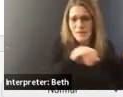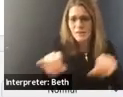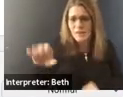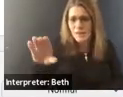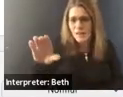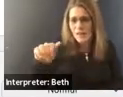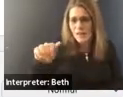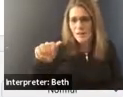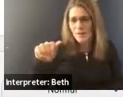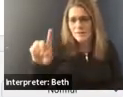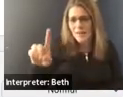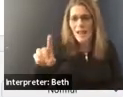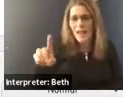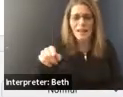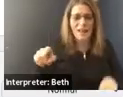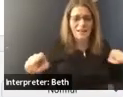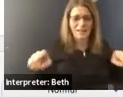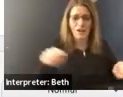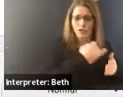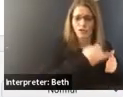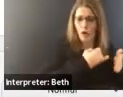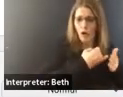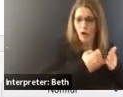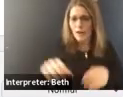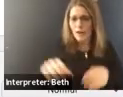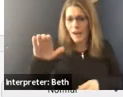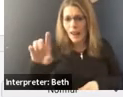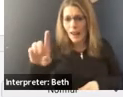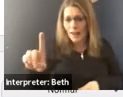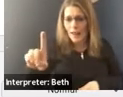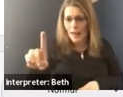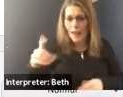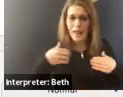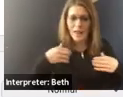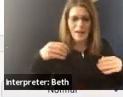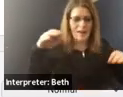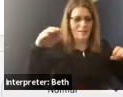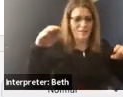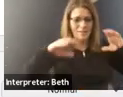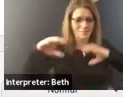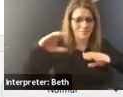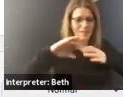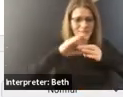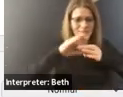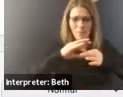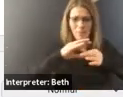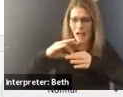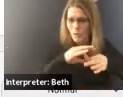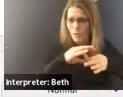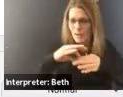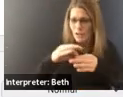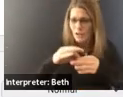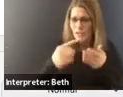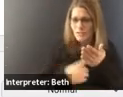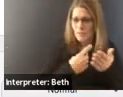symbiotic relationship. There are times when drawing is faster. There are times when CAD is faster. There are times when you go,